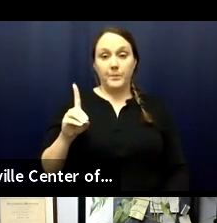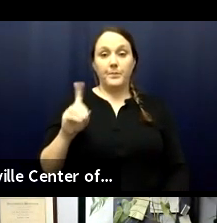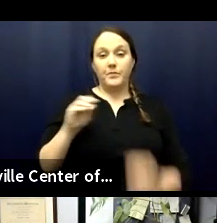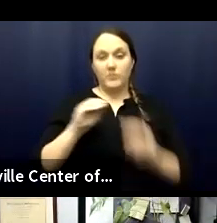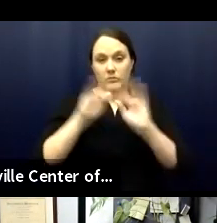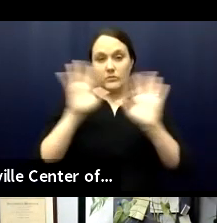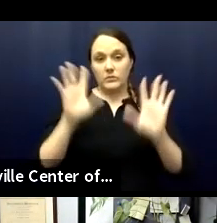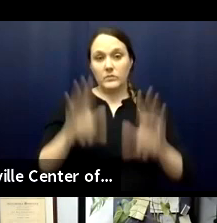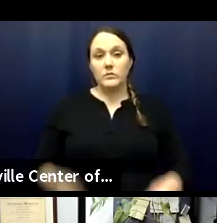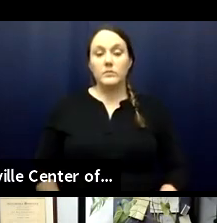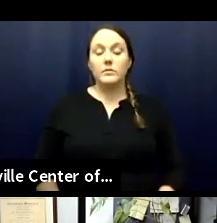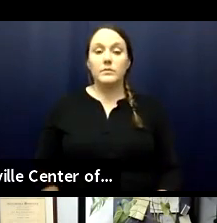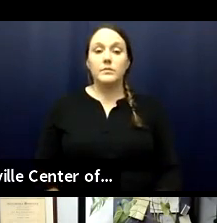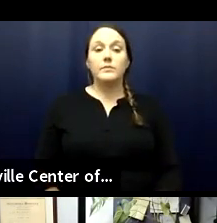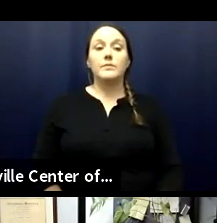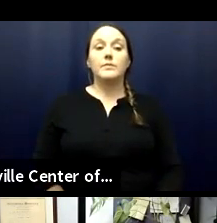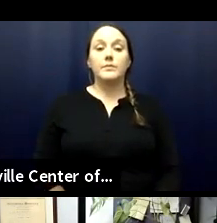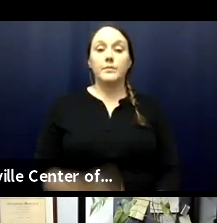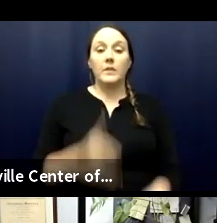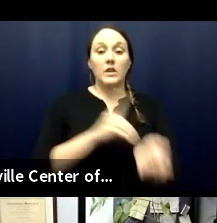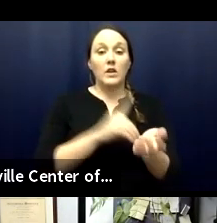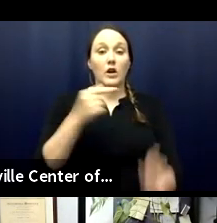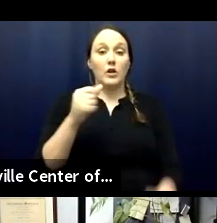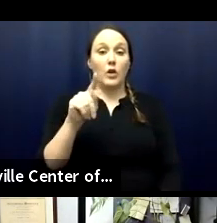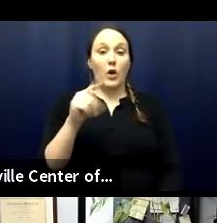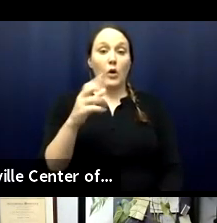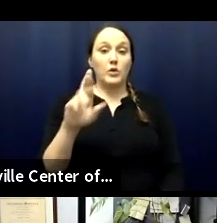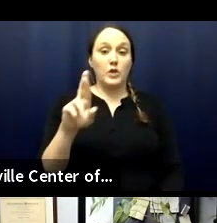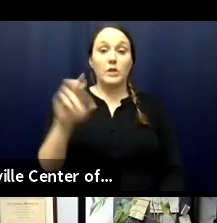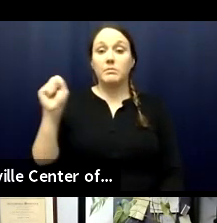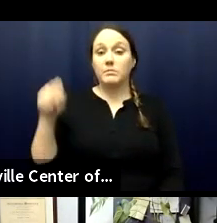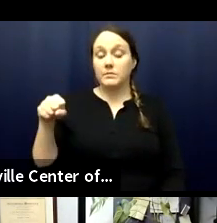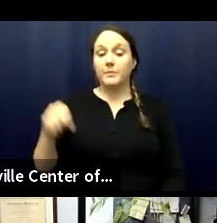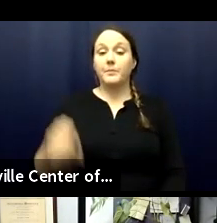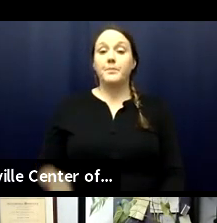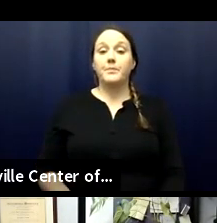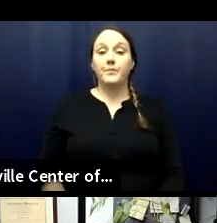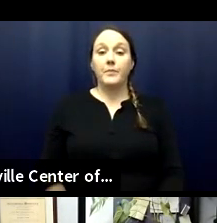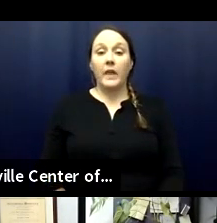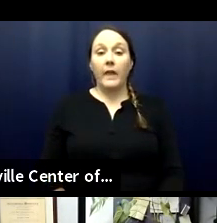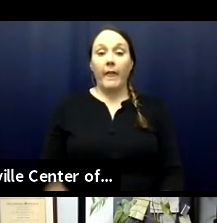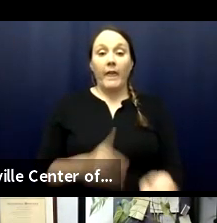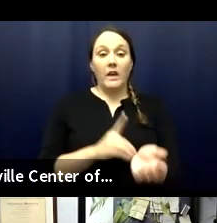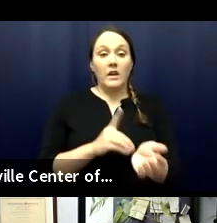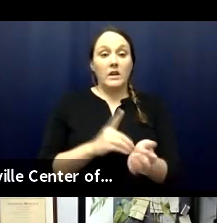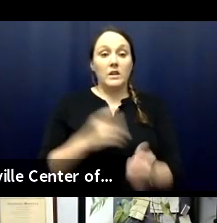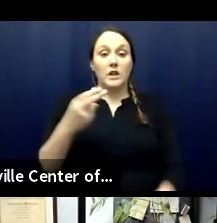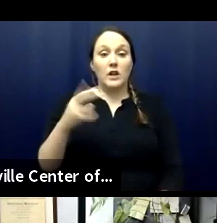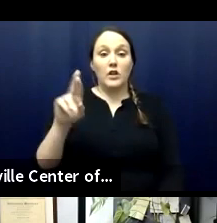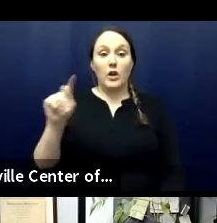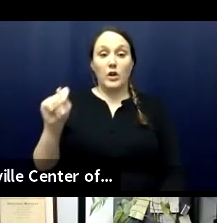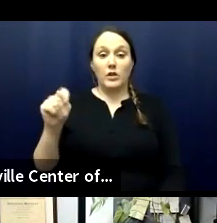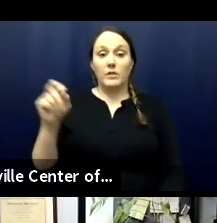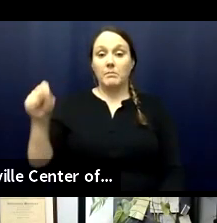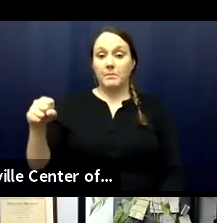clarity. Correct. Dr. Goetcher. Yes. Dr. Hurt.